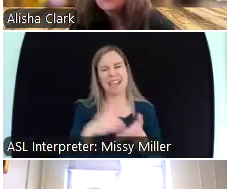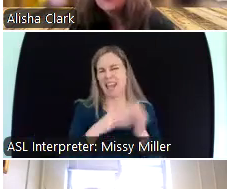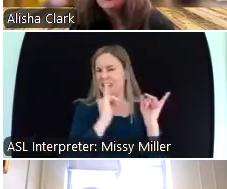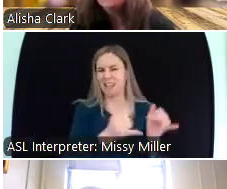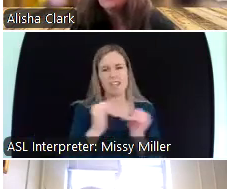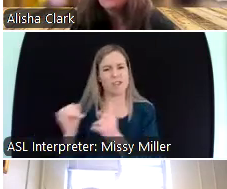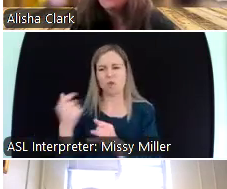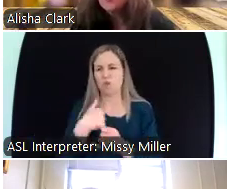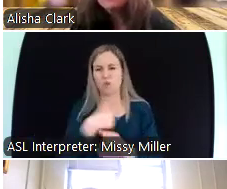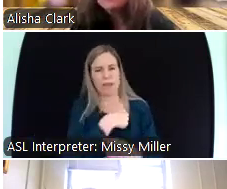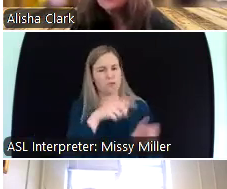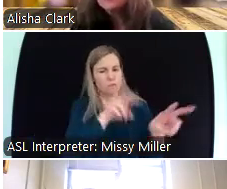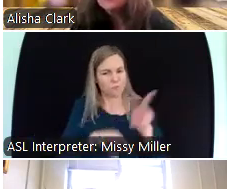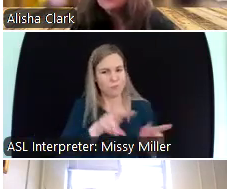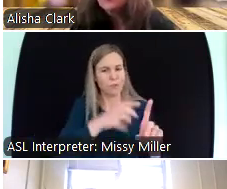to see,